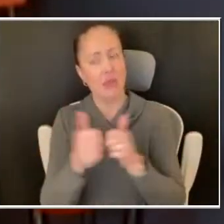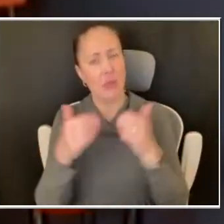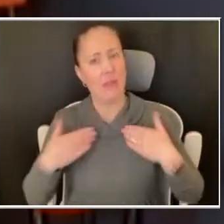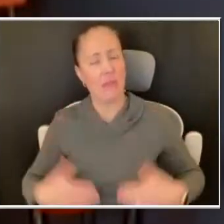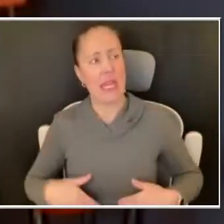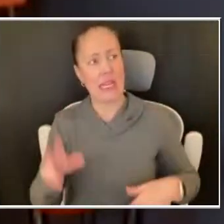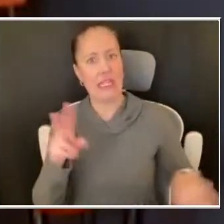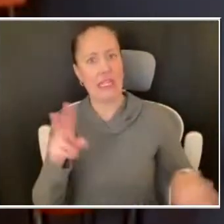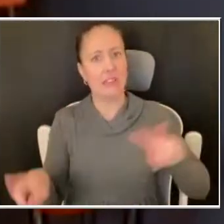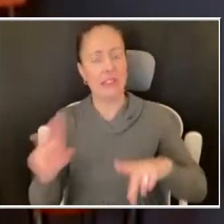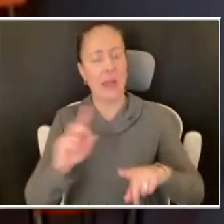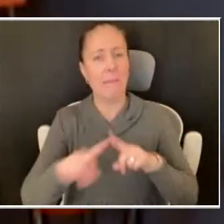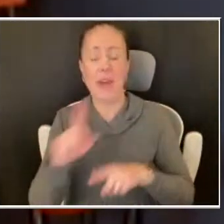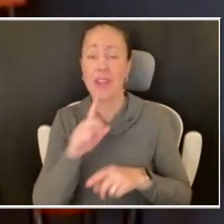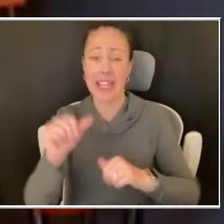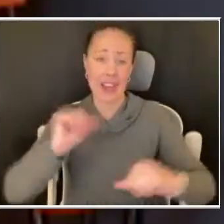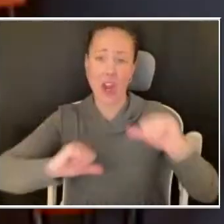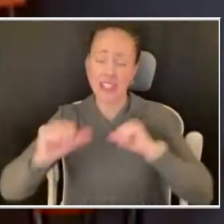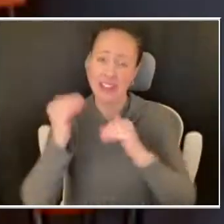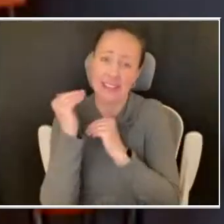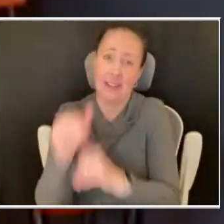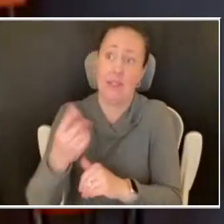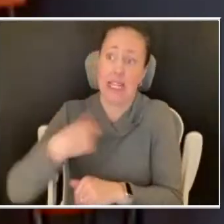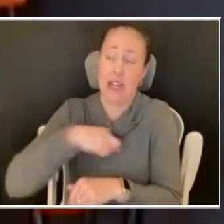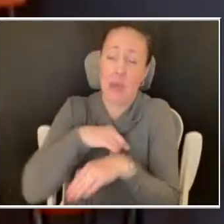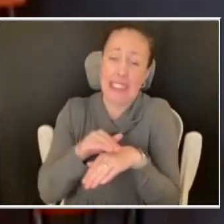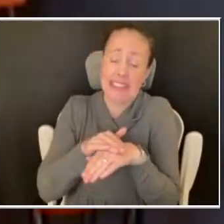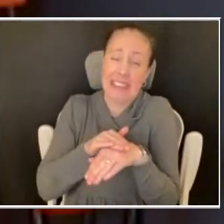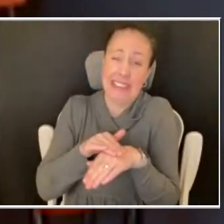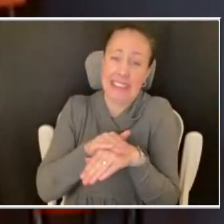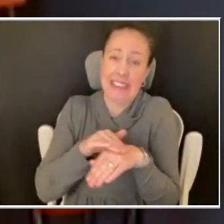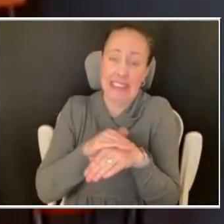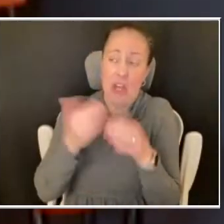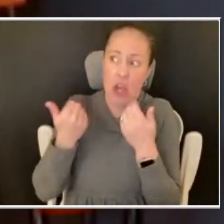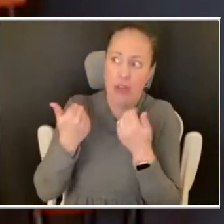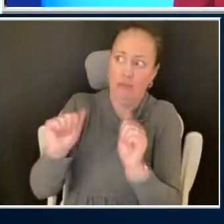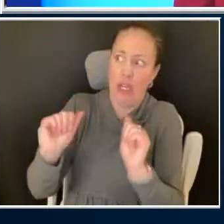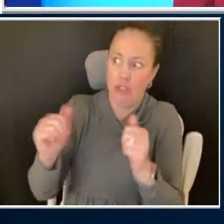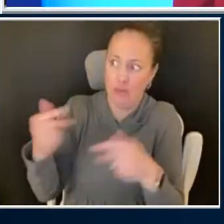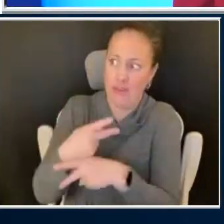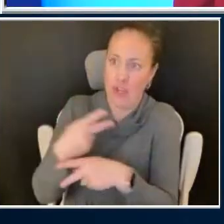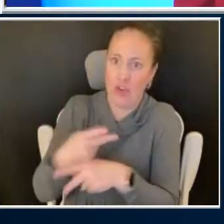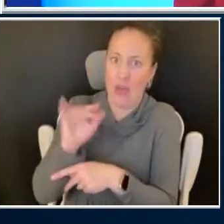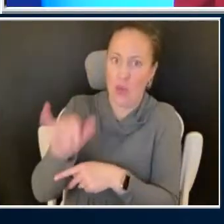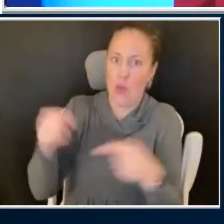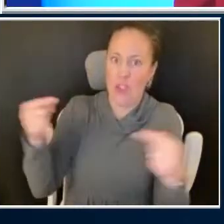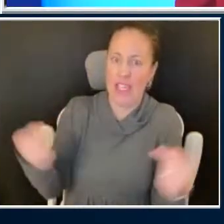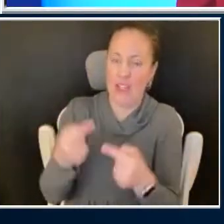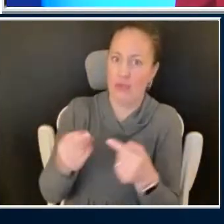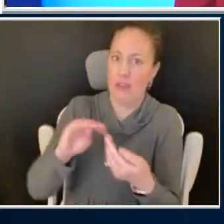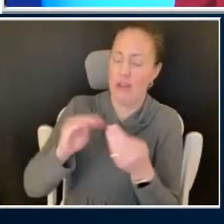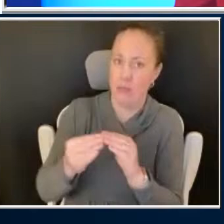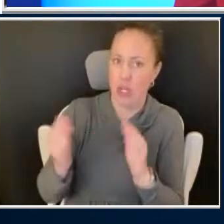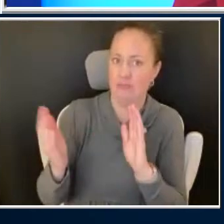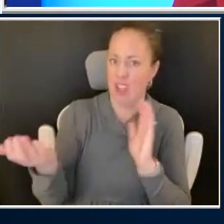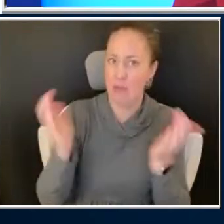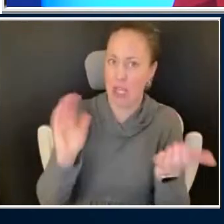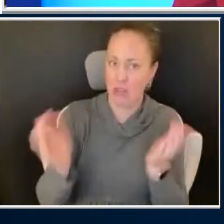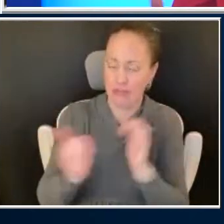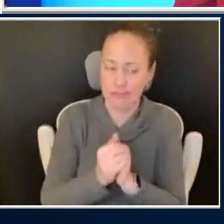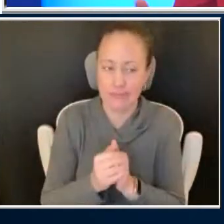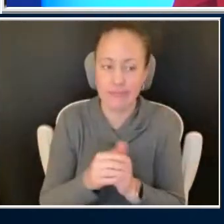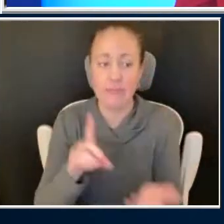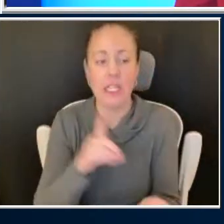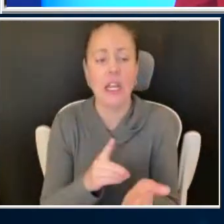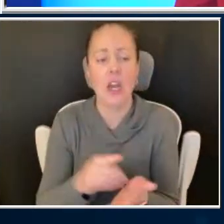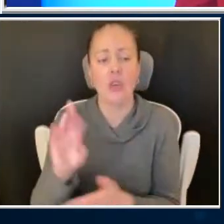we're just really scratching the surface on how to budge the needle on those injury rates. A question for Dr. Brian Vopat: how